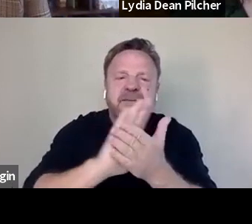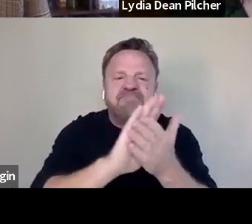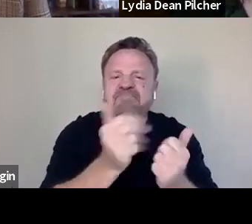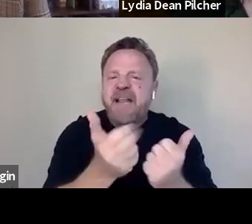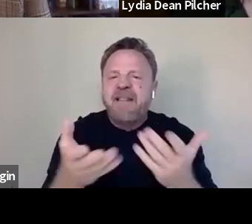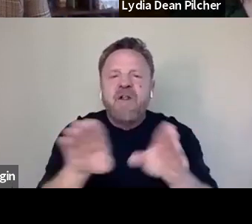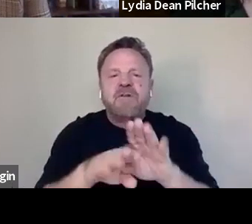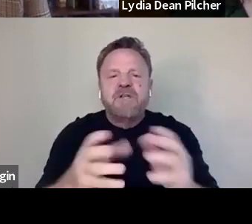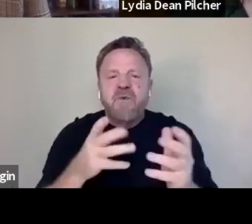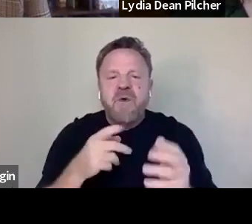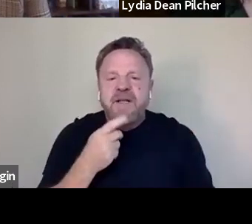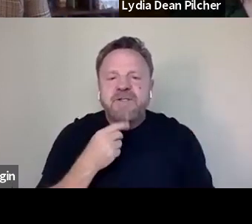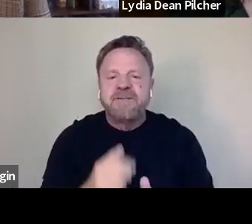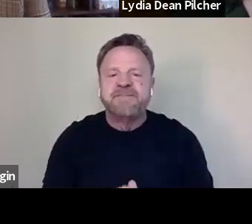or?